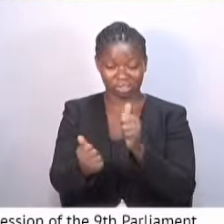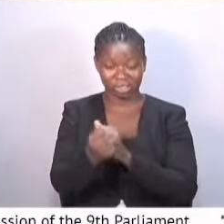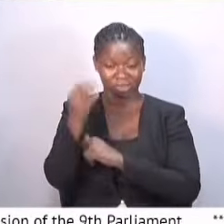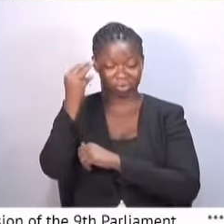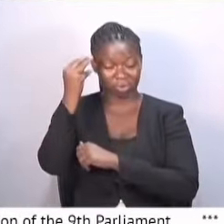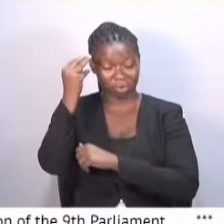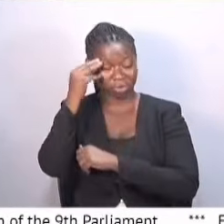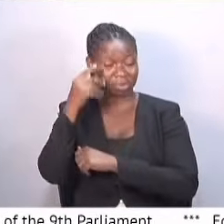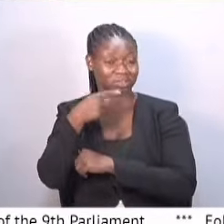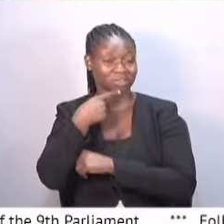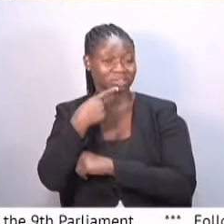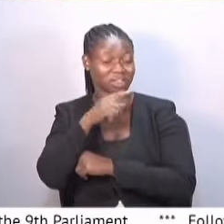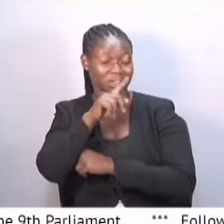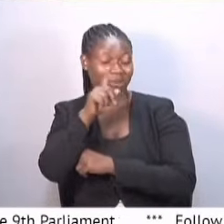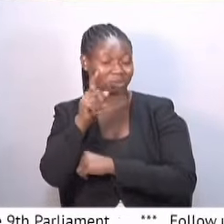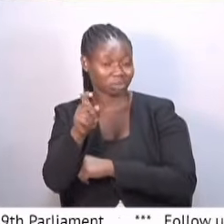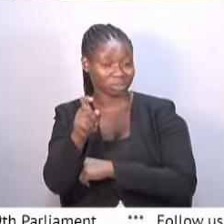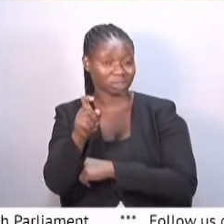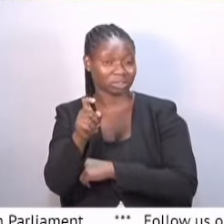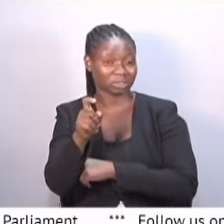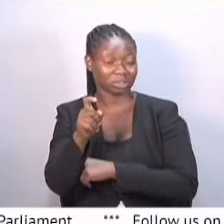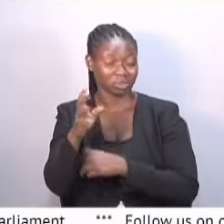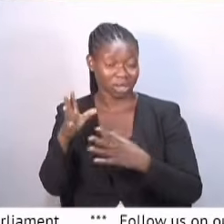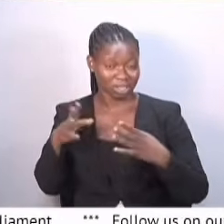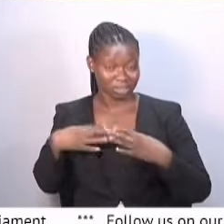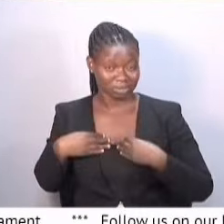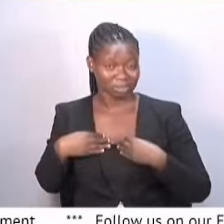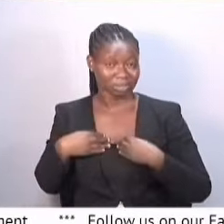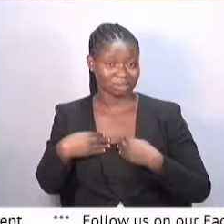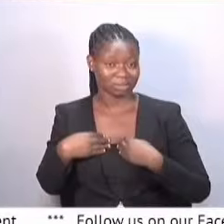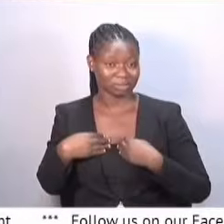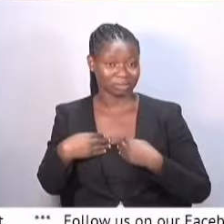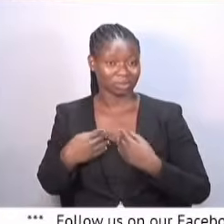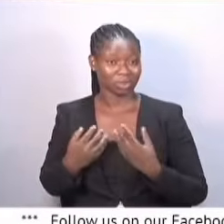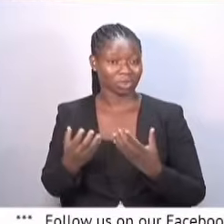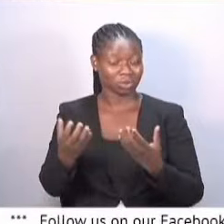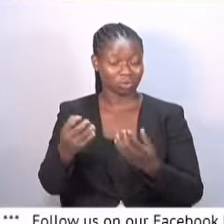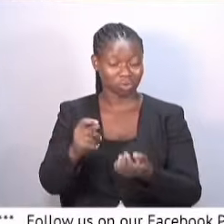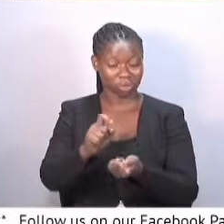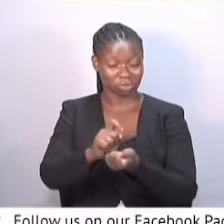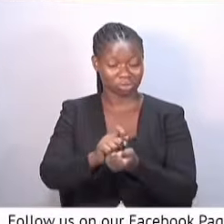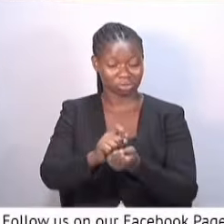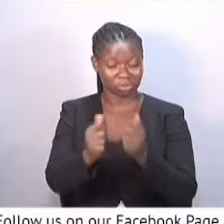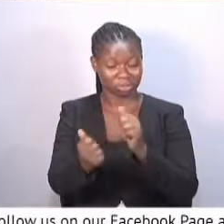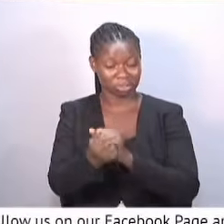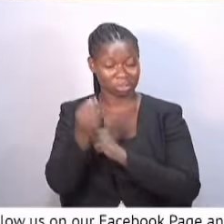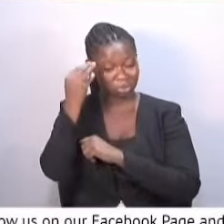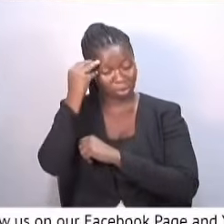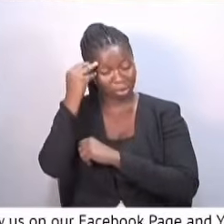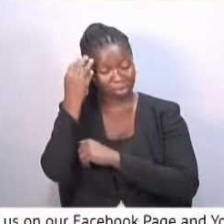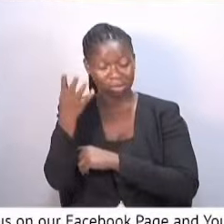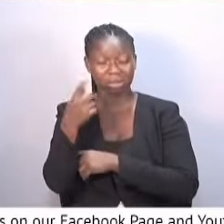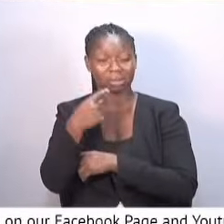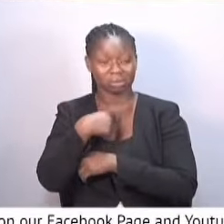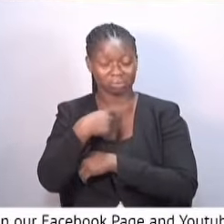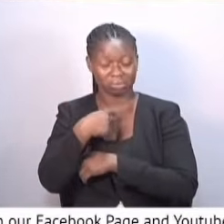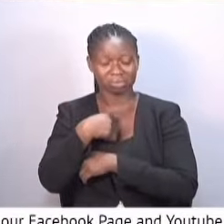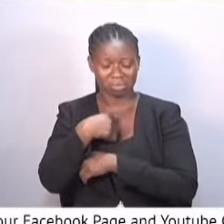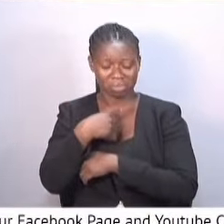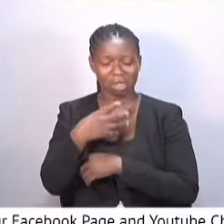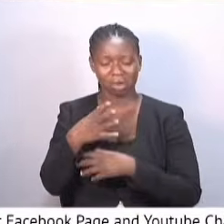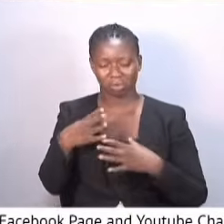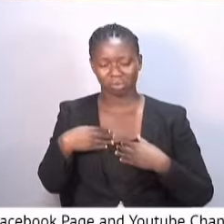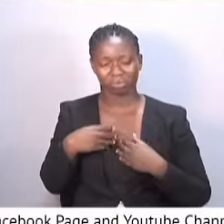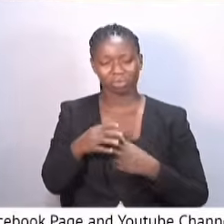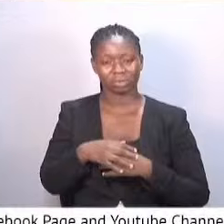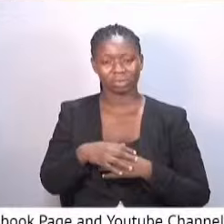mind to say that the question that you've admitted, you want to change your mind, I will yield to you. I